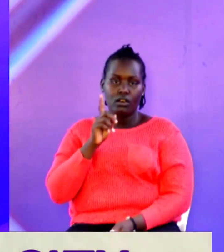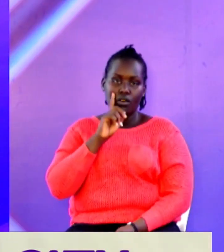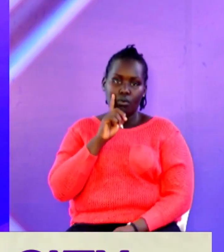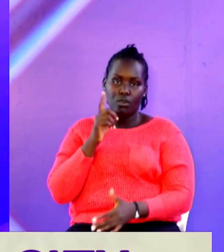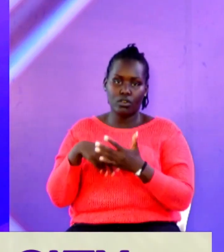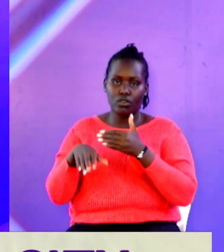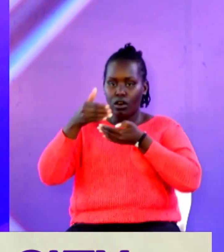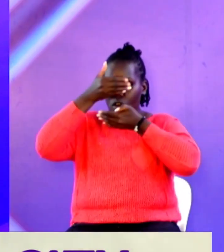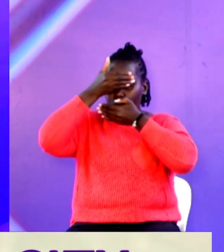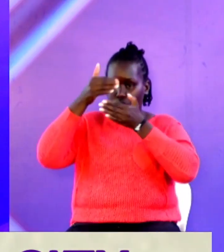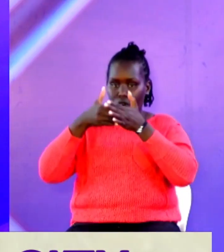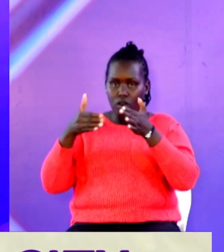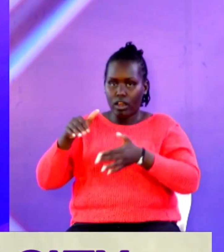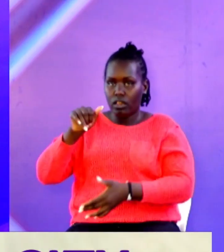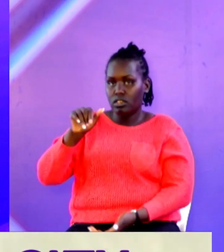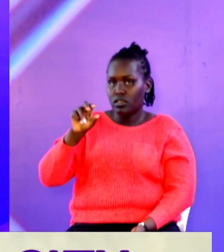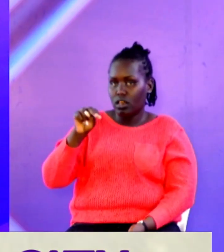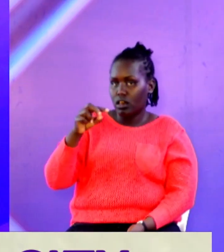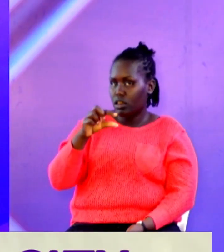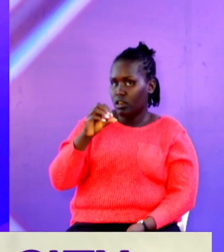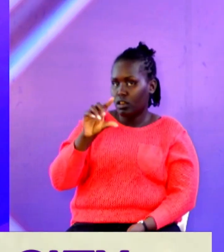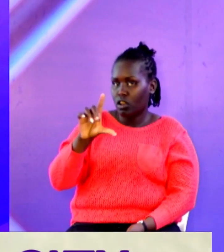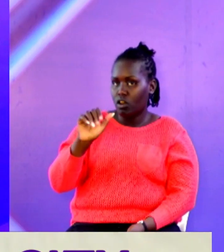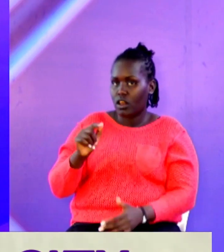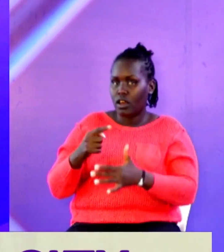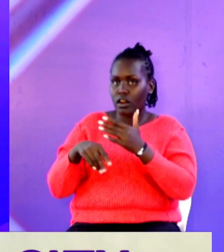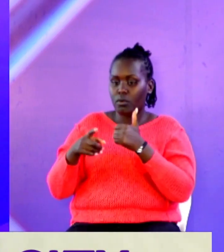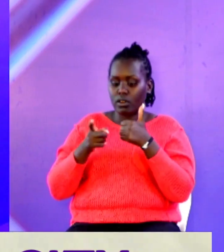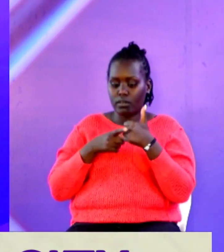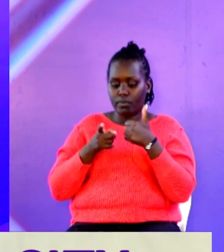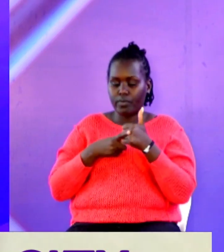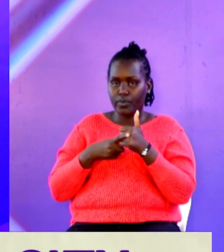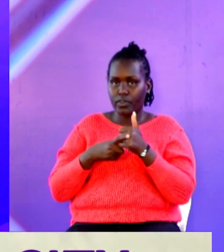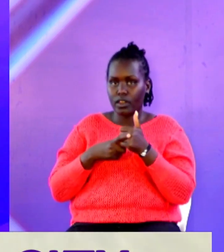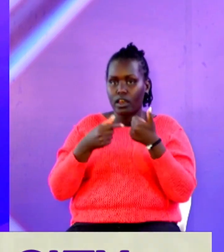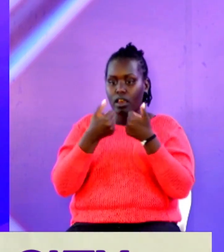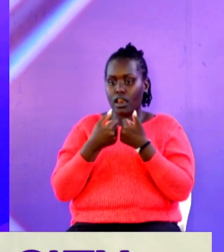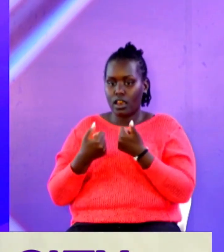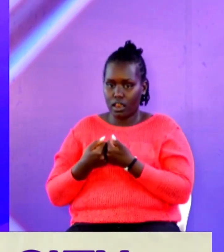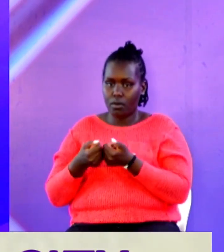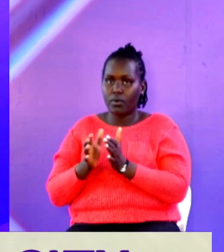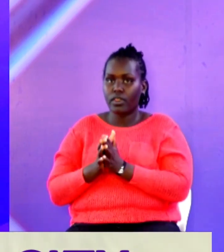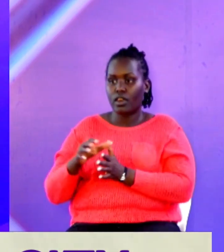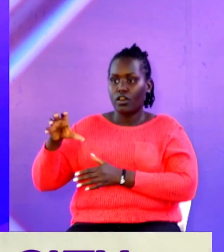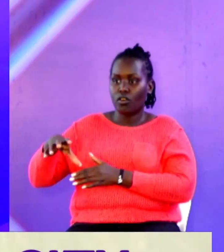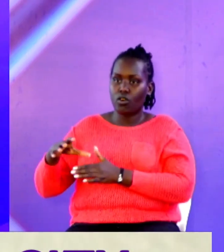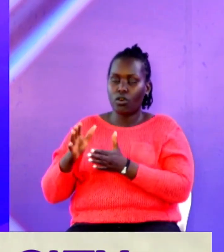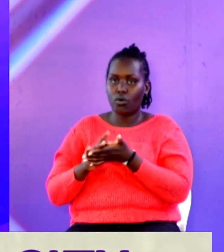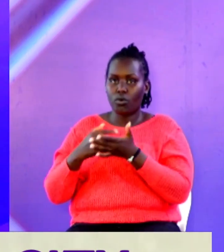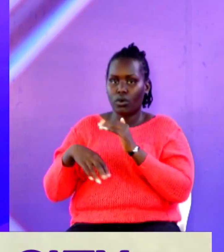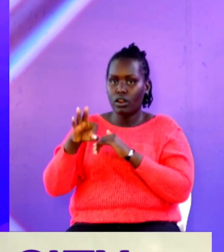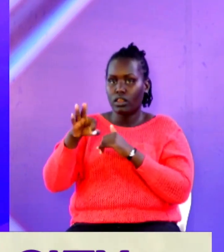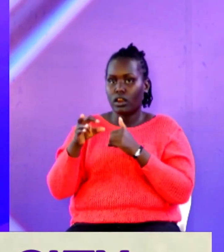be Morocco against Angola at 6. Of course, our game against DR Congo will be played at 3